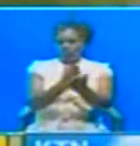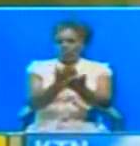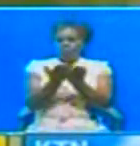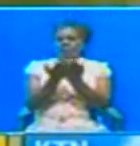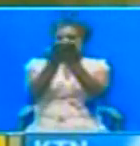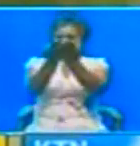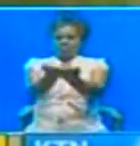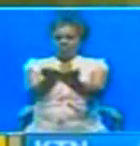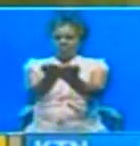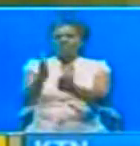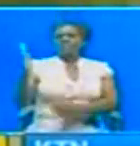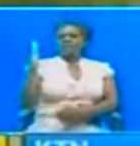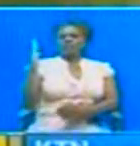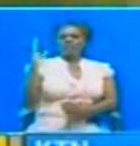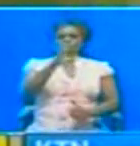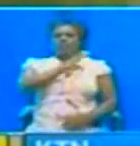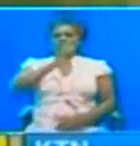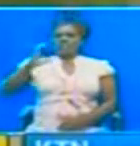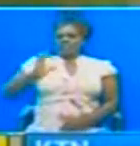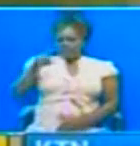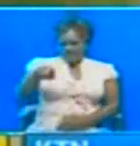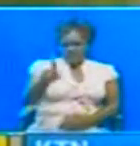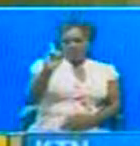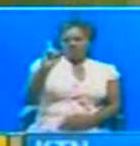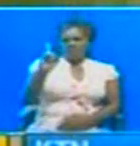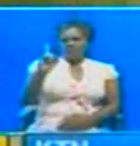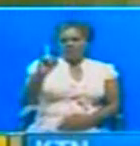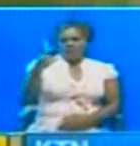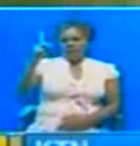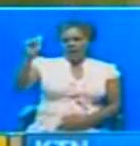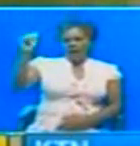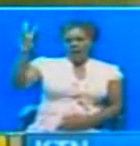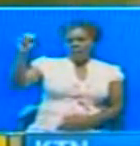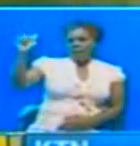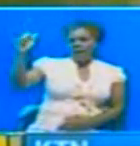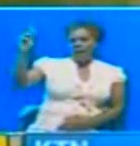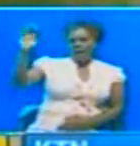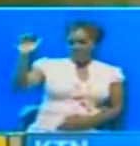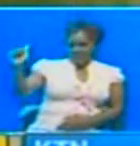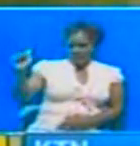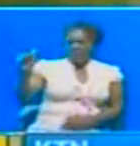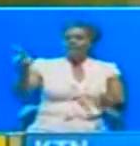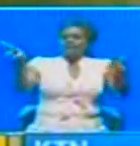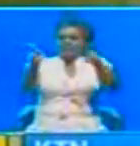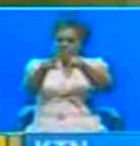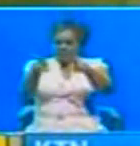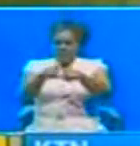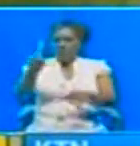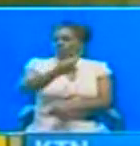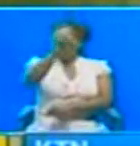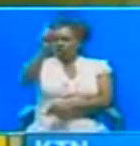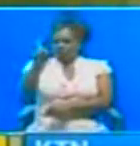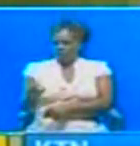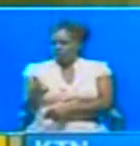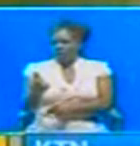tabled by the Security Committee itself, the Honorable Kamama's Committee. So again, the question